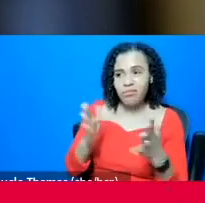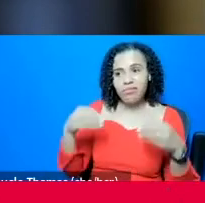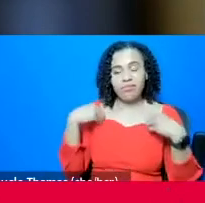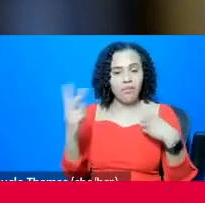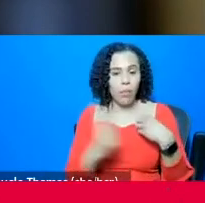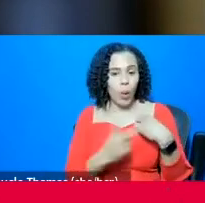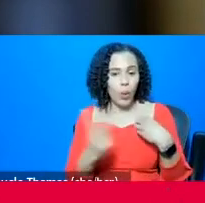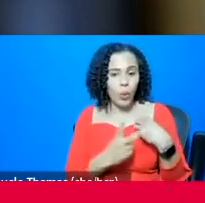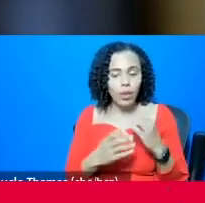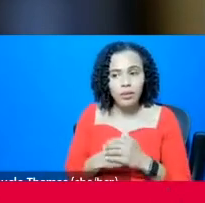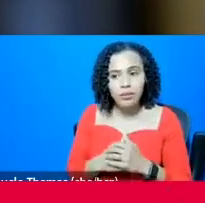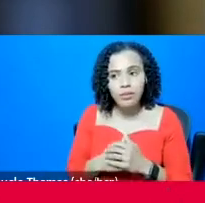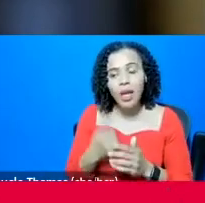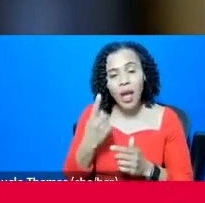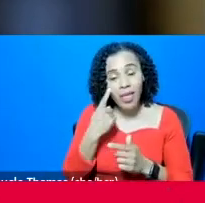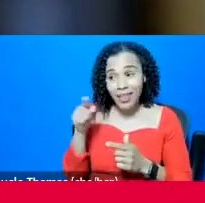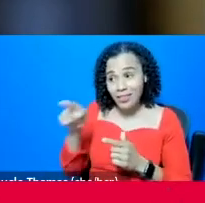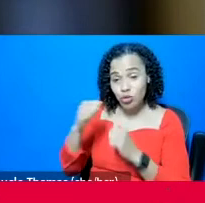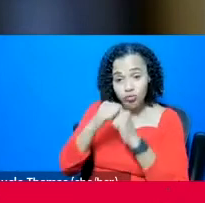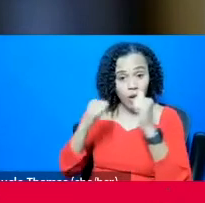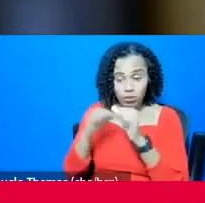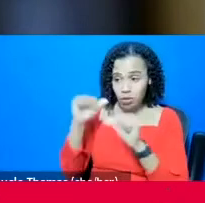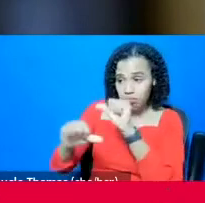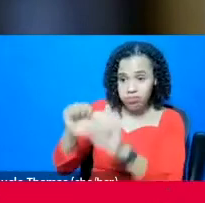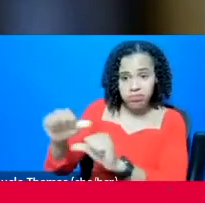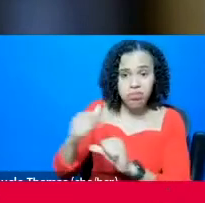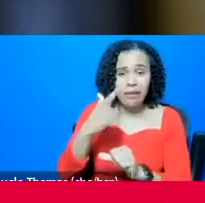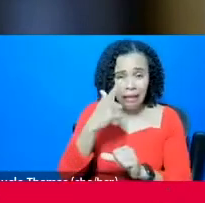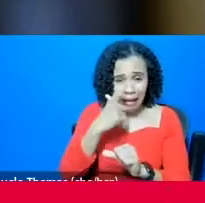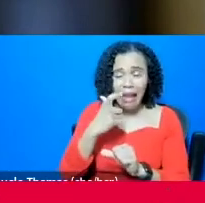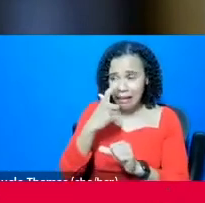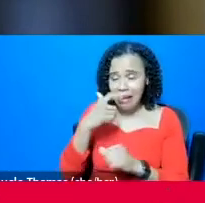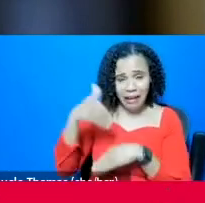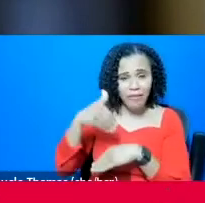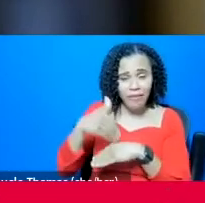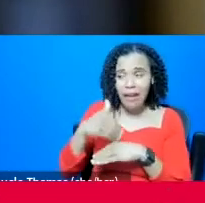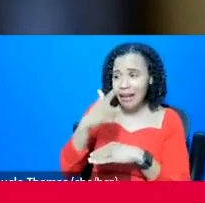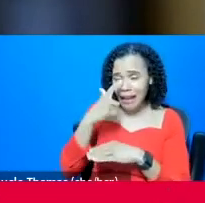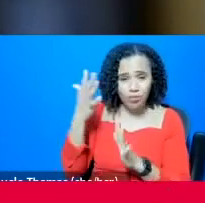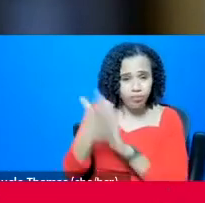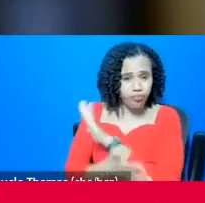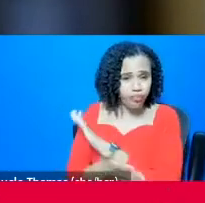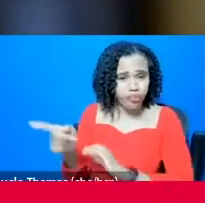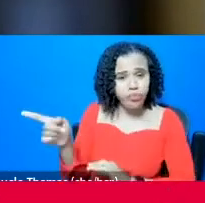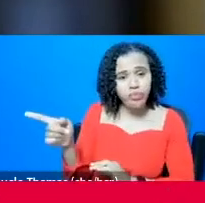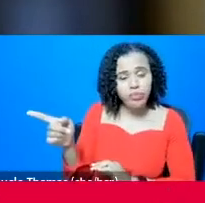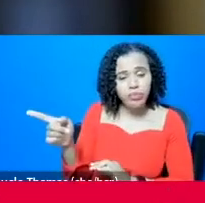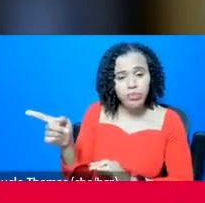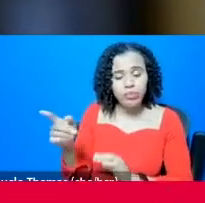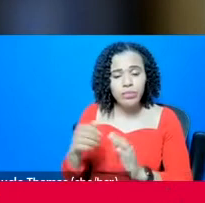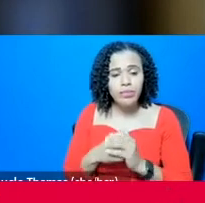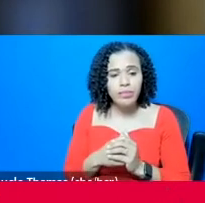It's incredibly damaging to work in those structures as well. So there has to be the final thing I would just want to say before I pass over to my probably